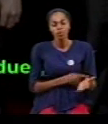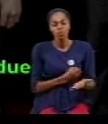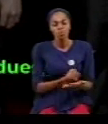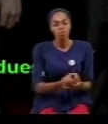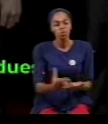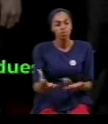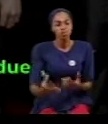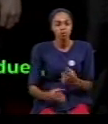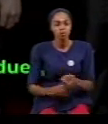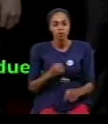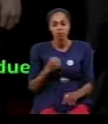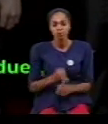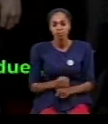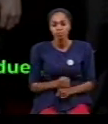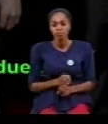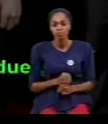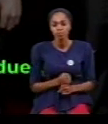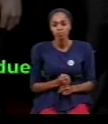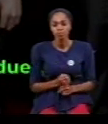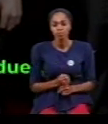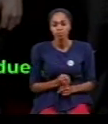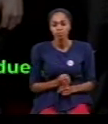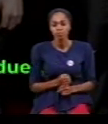He's calling you from a life of wasted years.